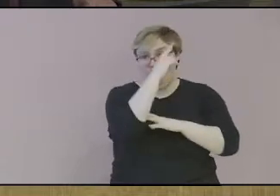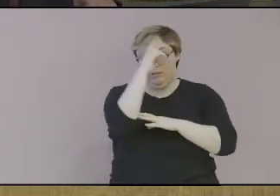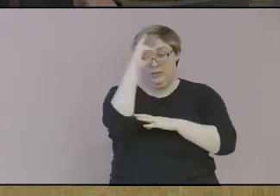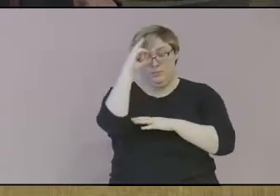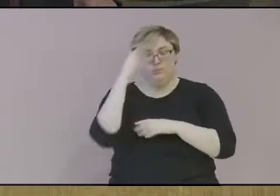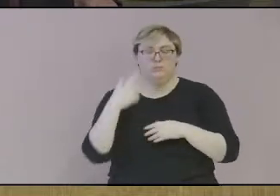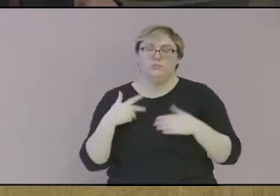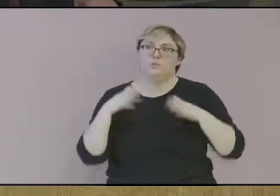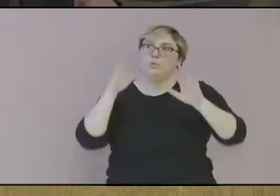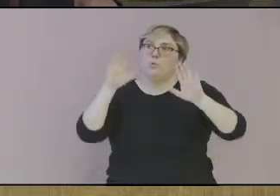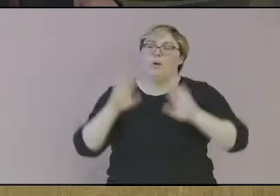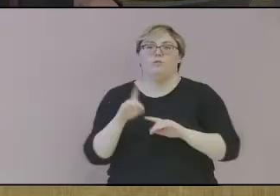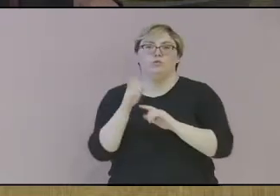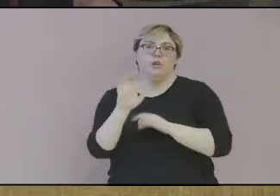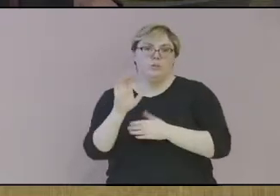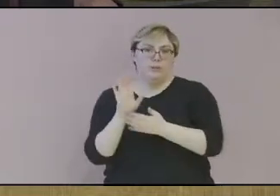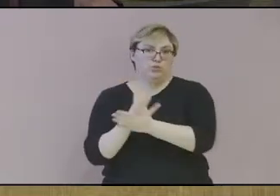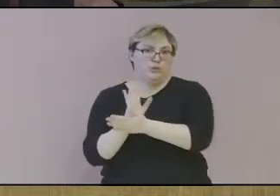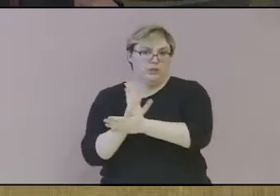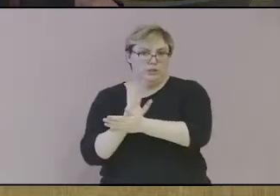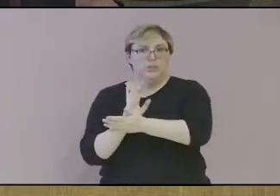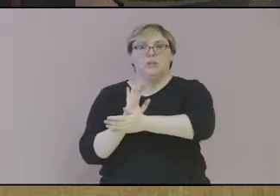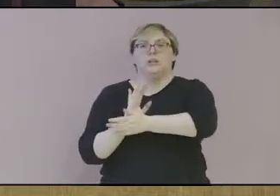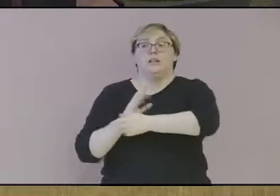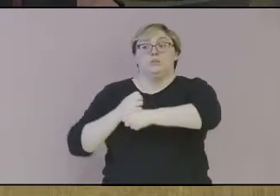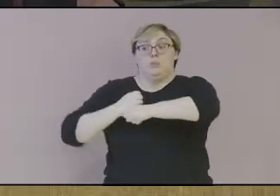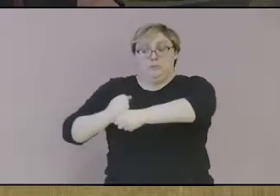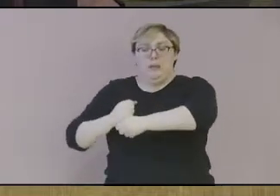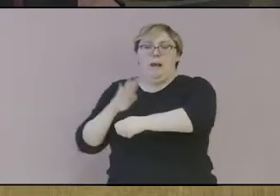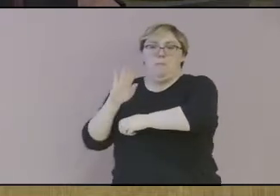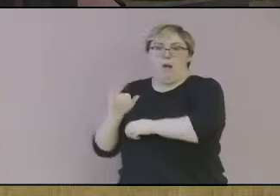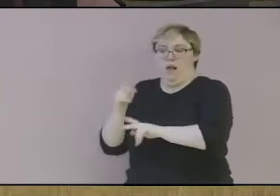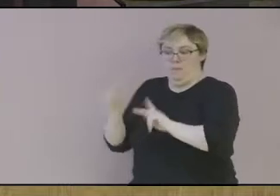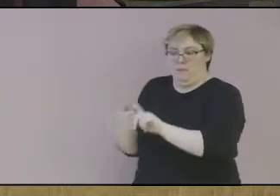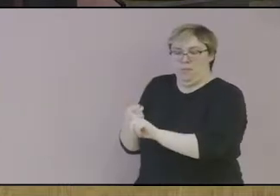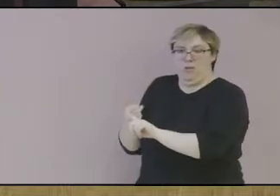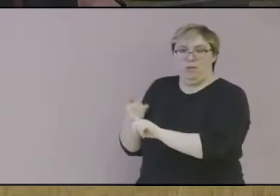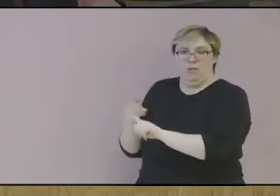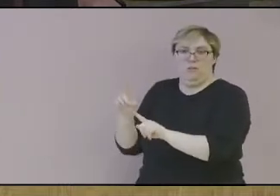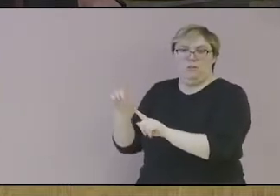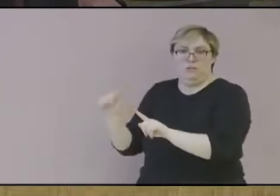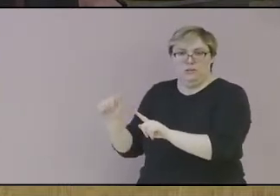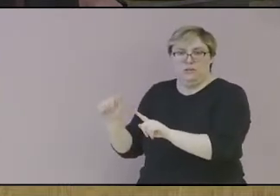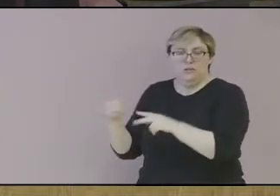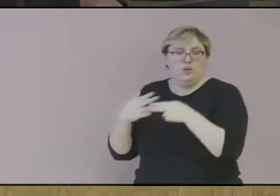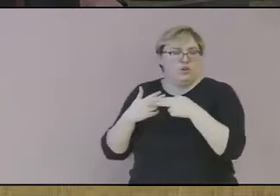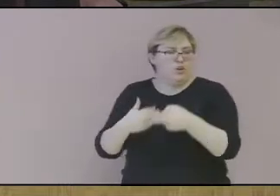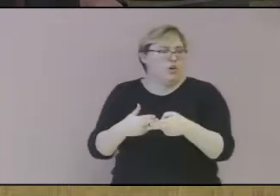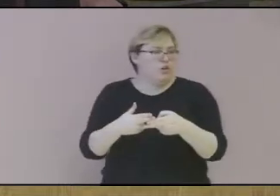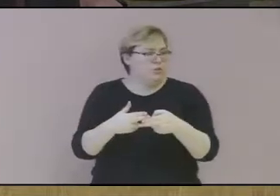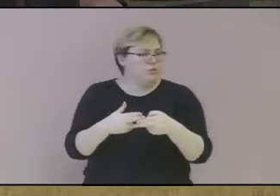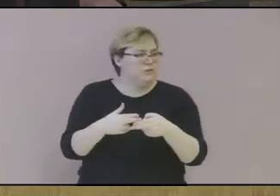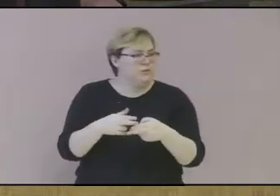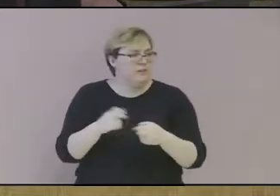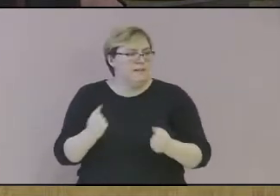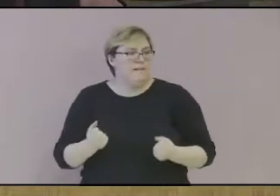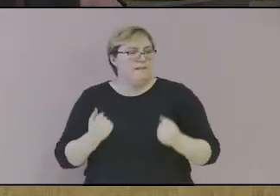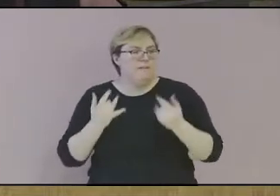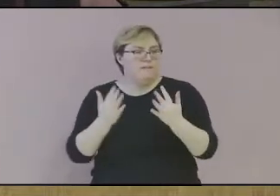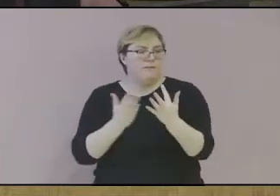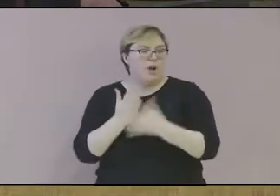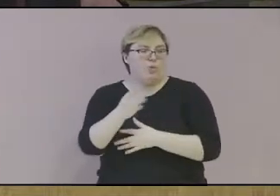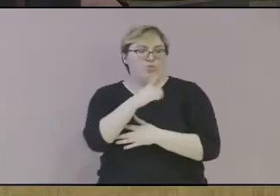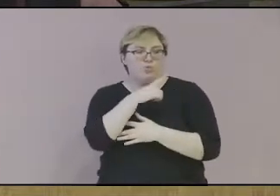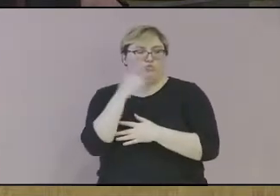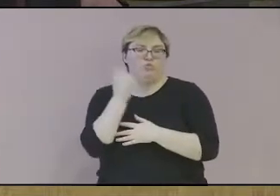disabled people in Kohler that we cite a lot in our book called Fire Through Dry Grass. I want to recommend this just because you mentioned